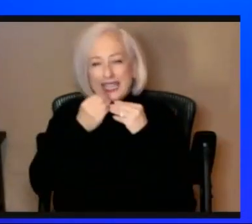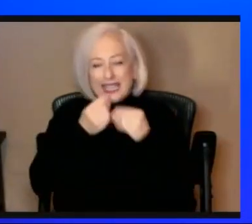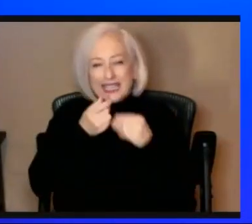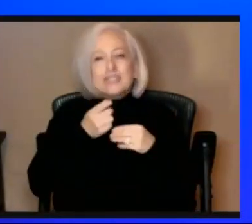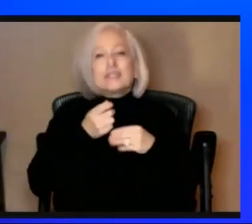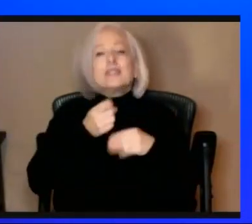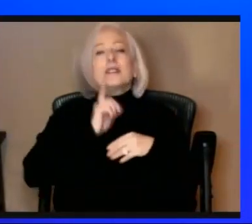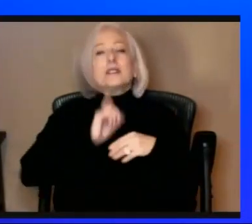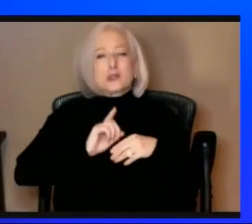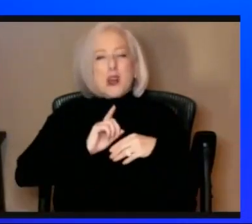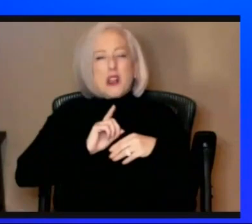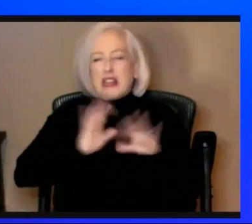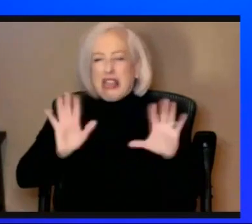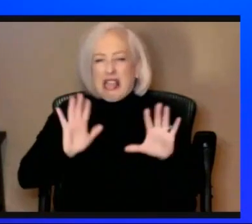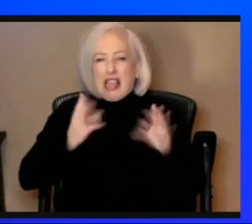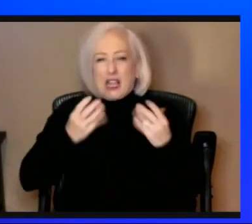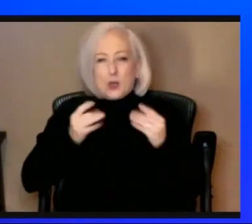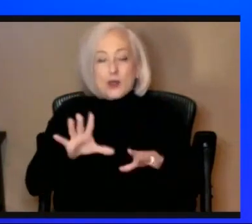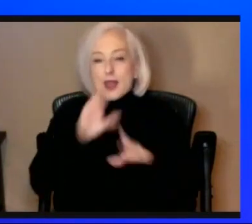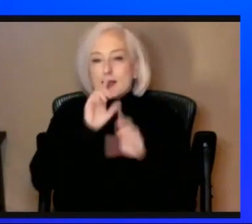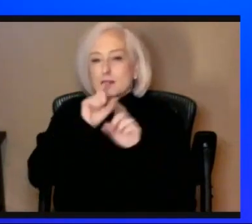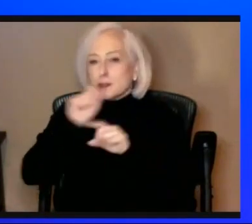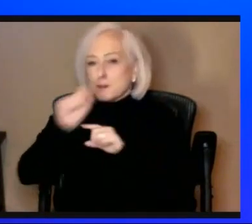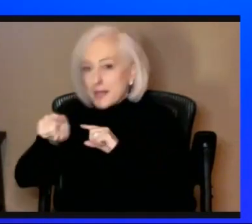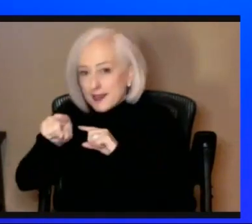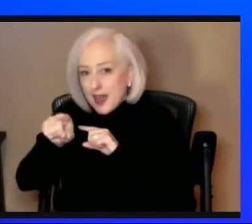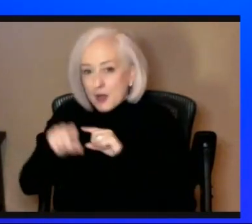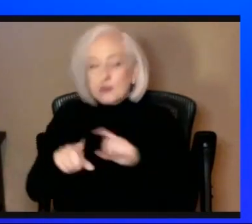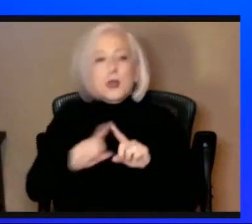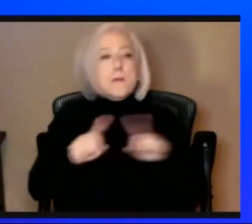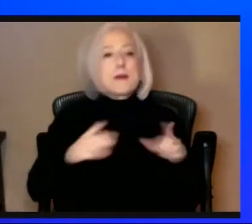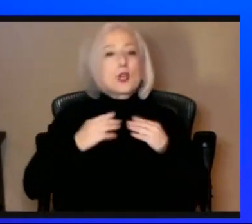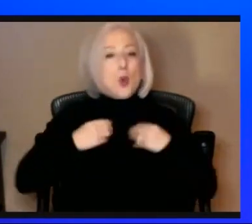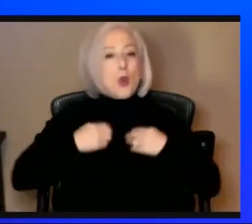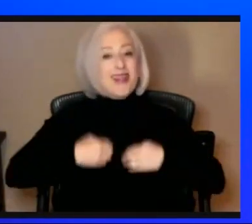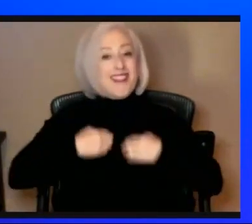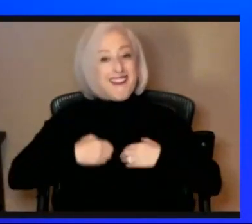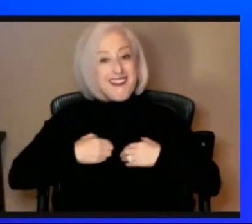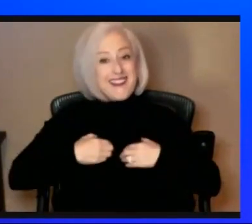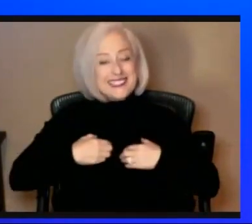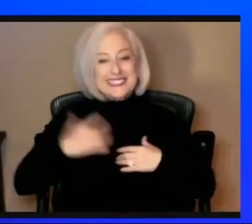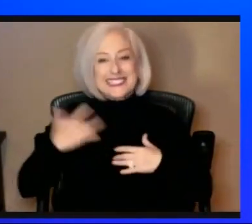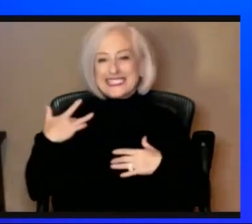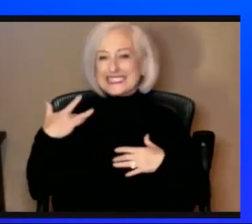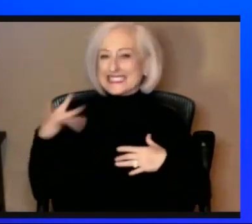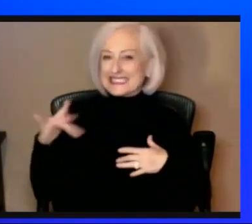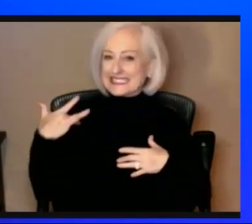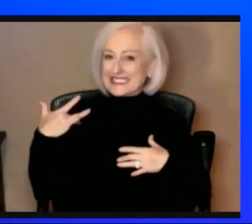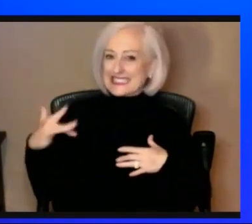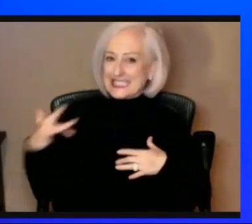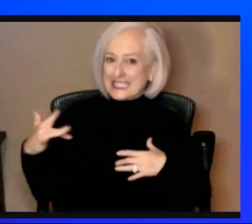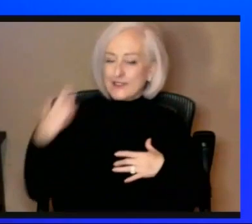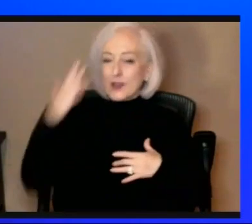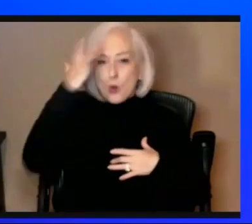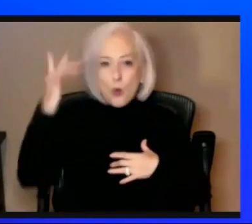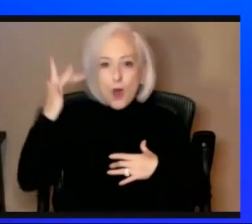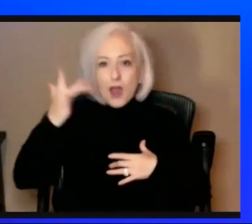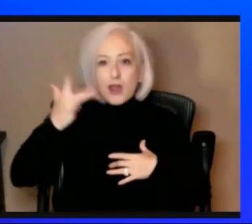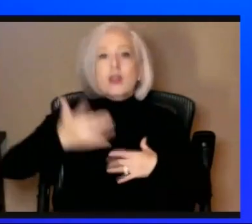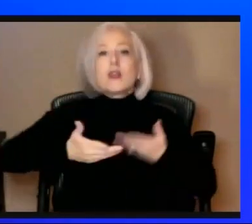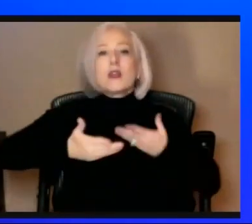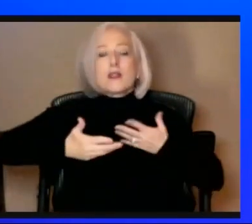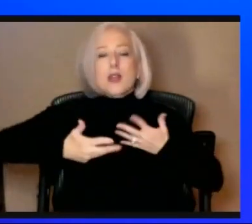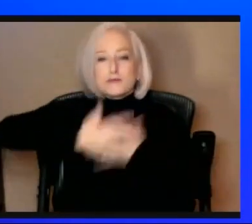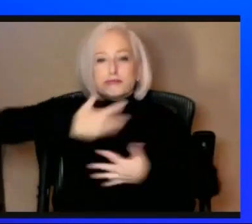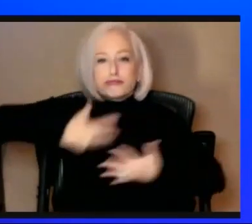again. Right. But your lungs are a pretty sensitive organism because they're designed to exchange oxygen. When you continually put bad